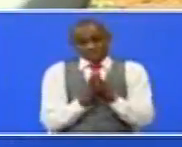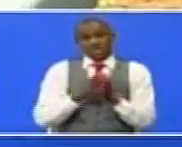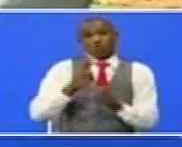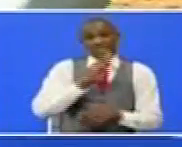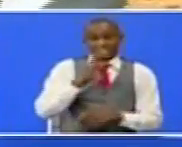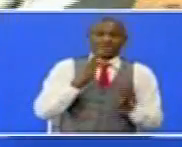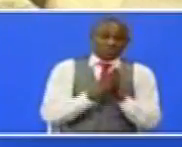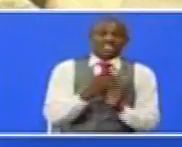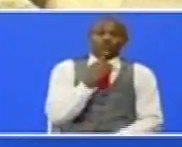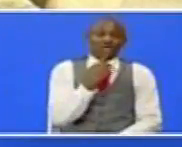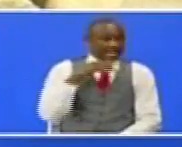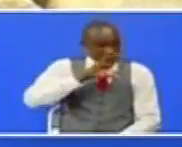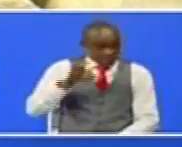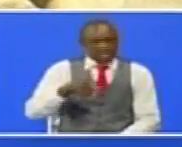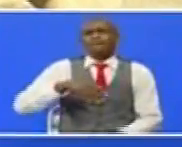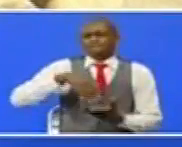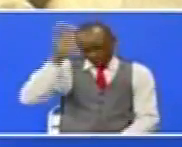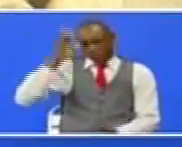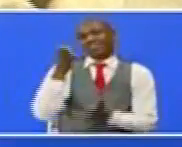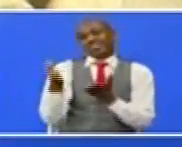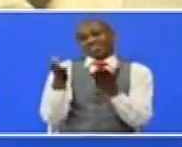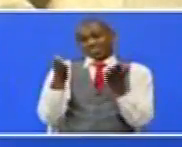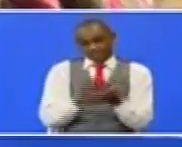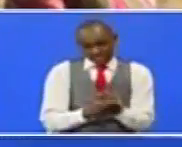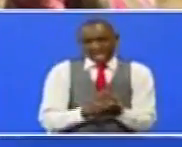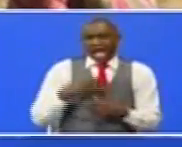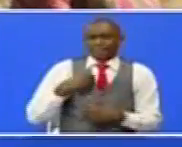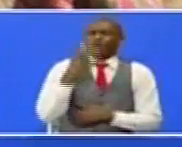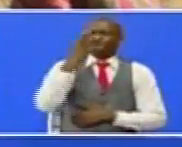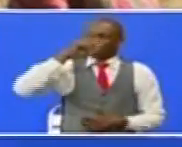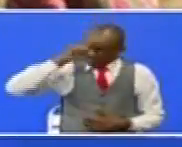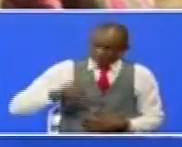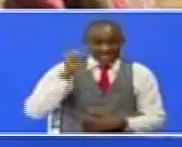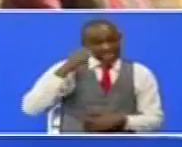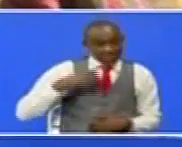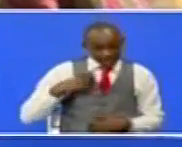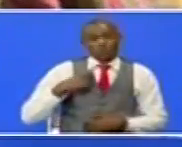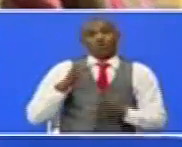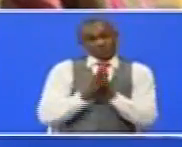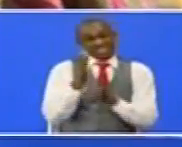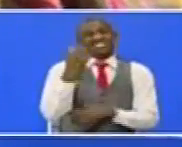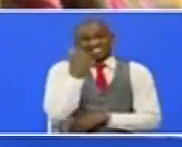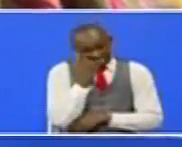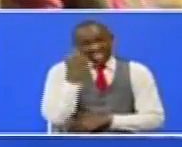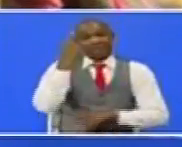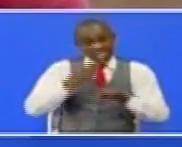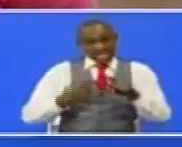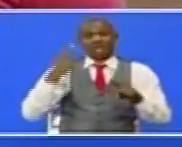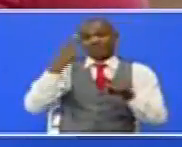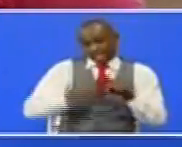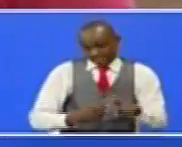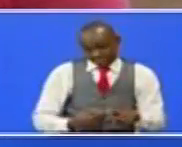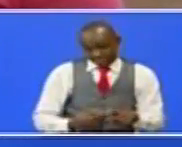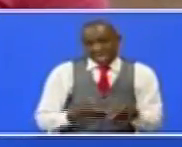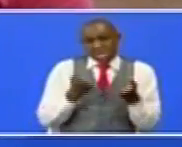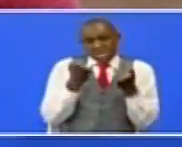Wajir and Turkana counties, are the most affected, with up to 4,000 Kenyans infected with the disease every year.